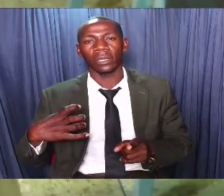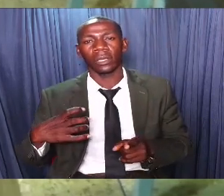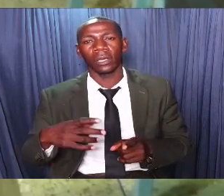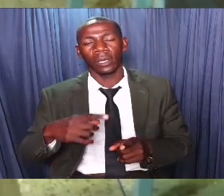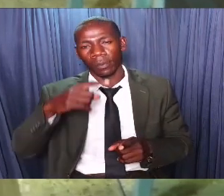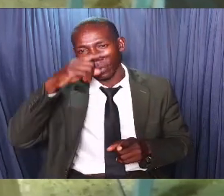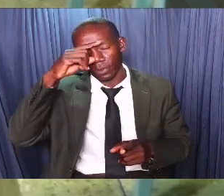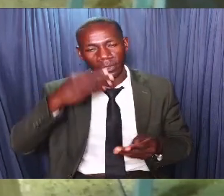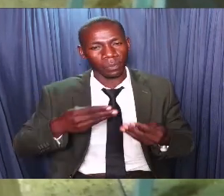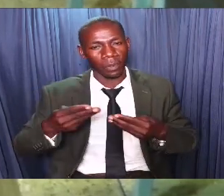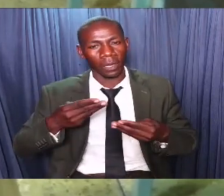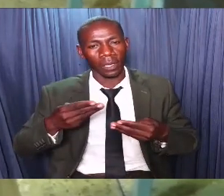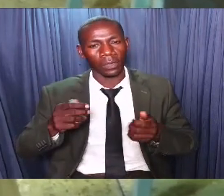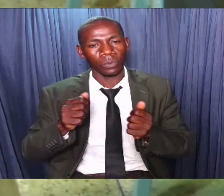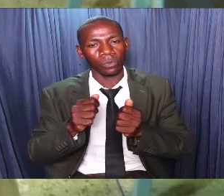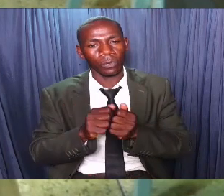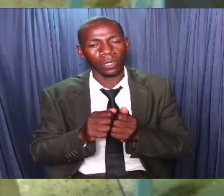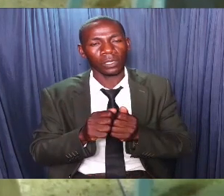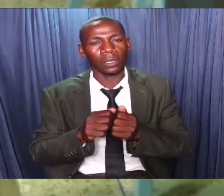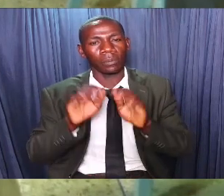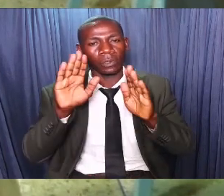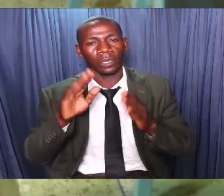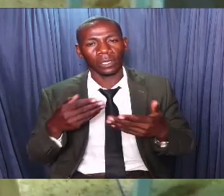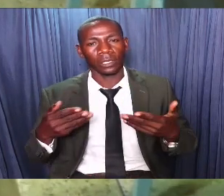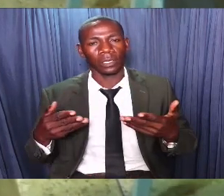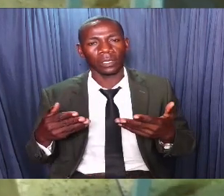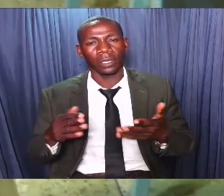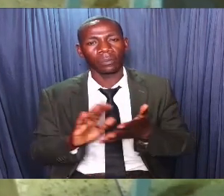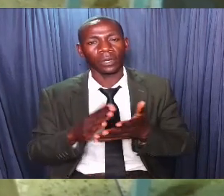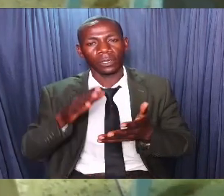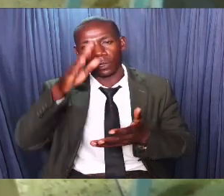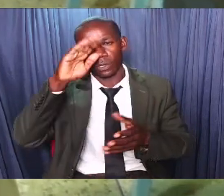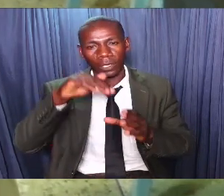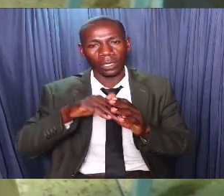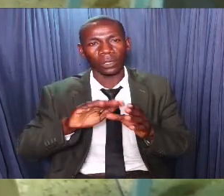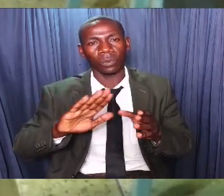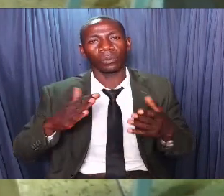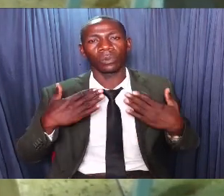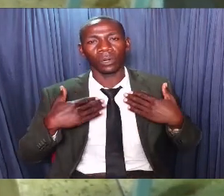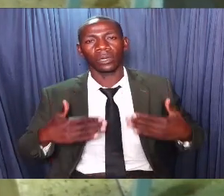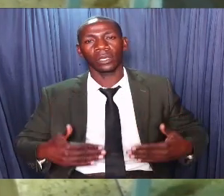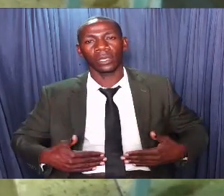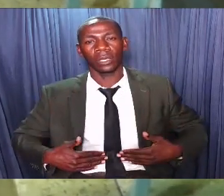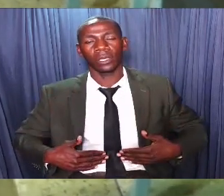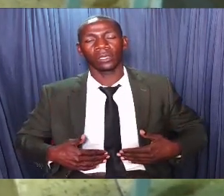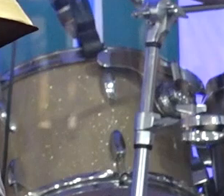Maana mlinunuliwa kwa thamani. Sasa basi mtukuzeni Mungu katika miili yenu.